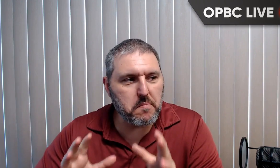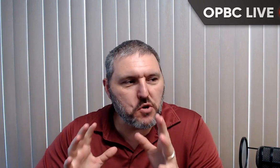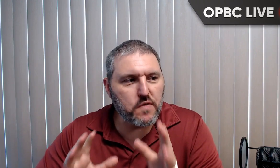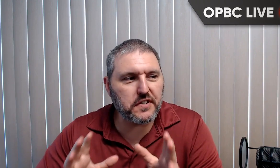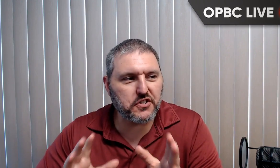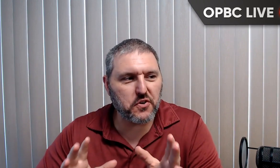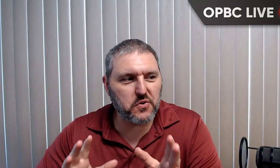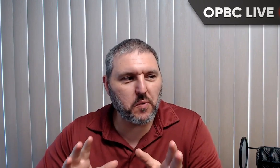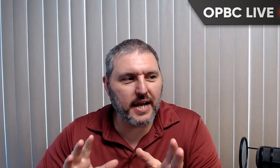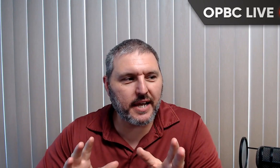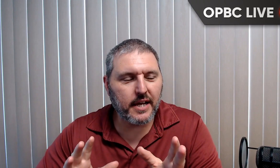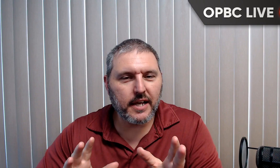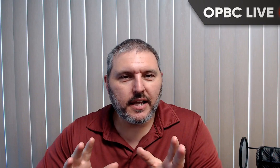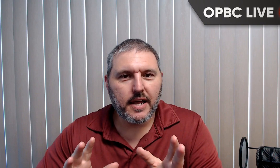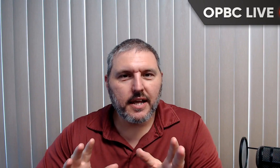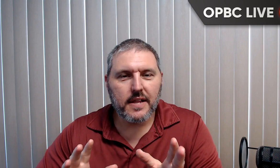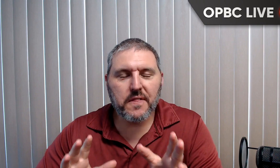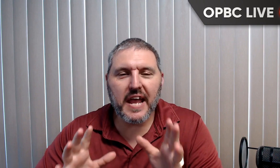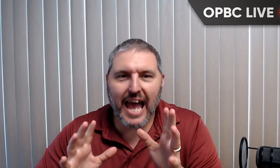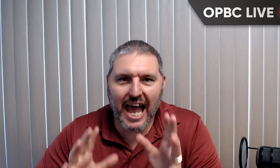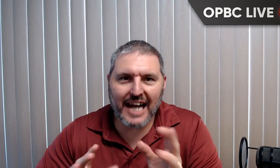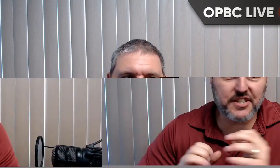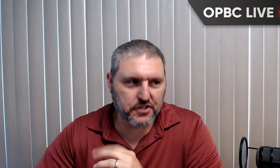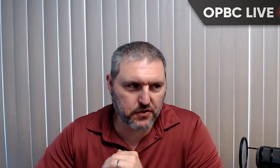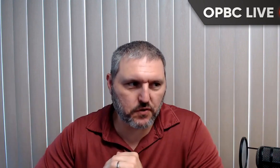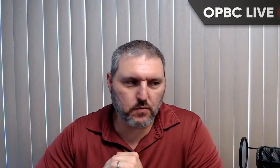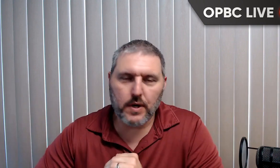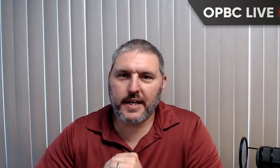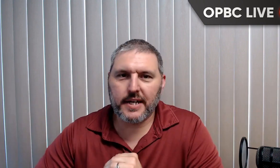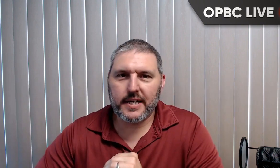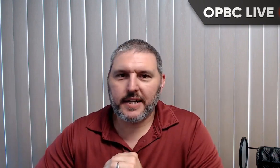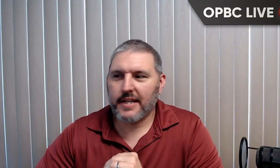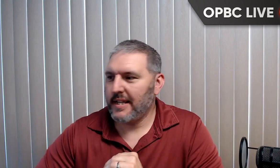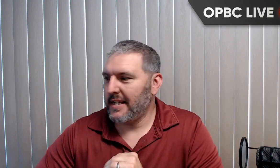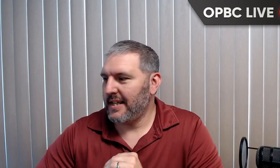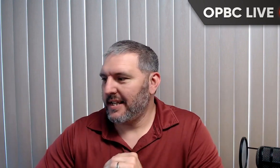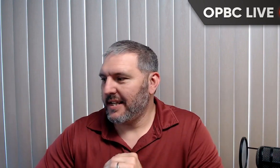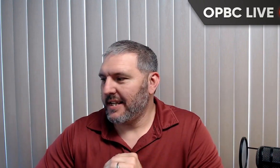Officers move a certain way. They act a certain way.